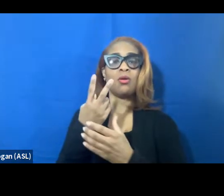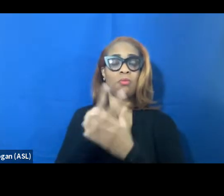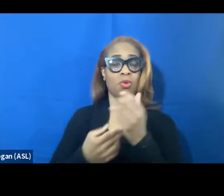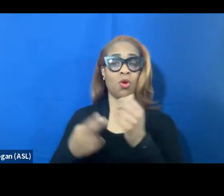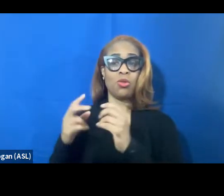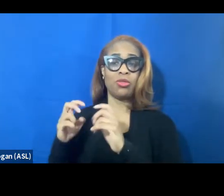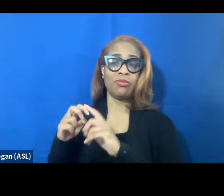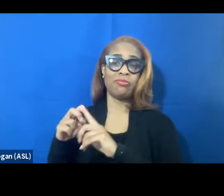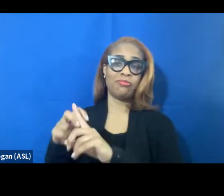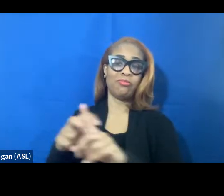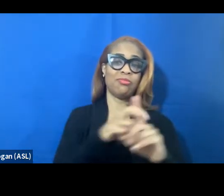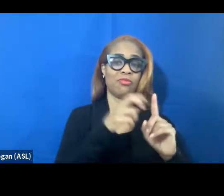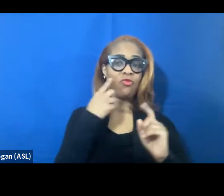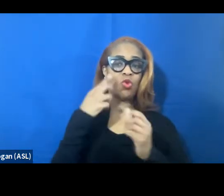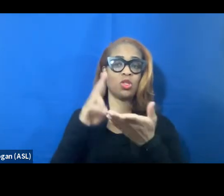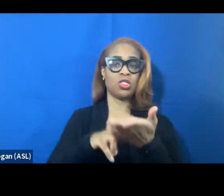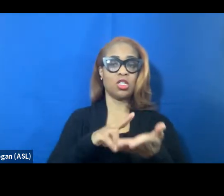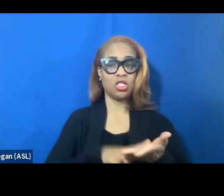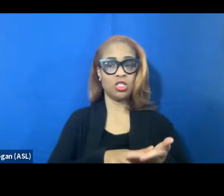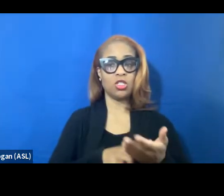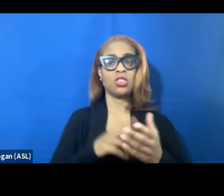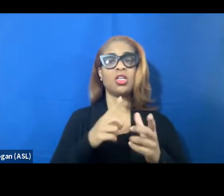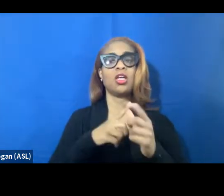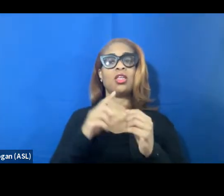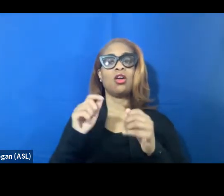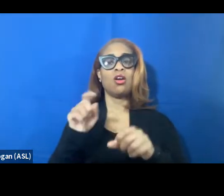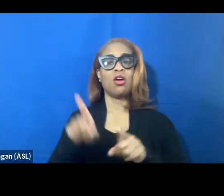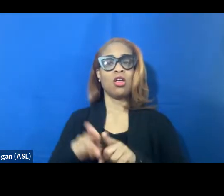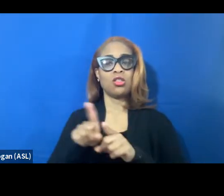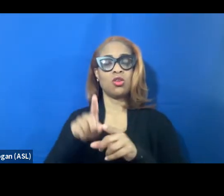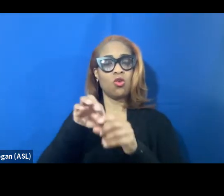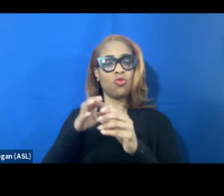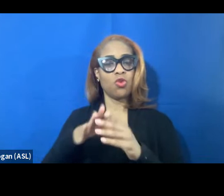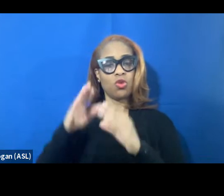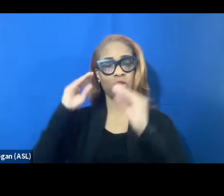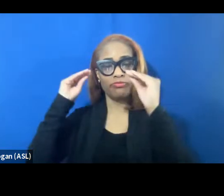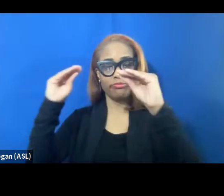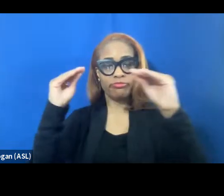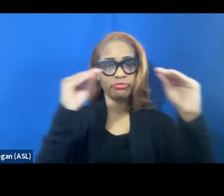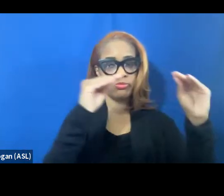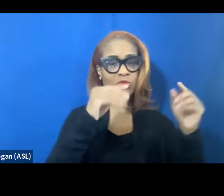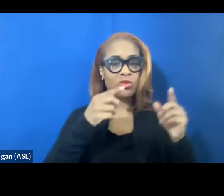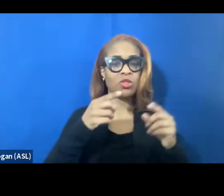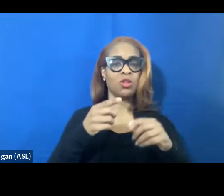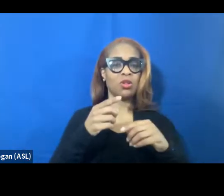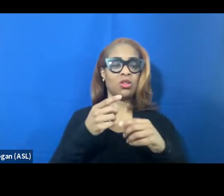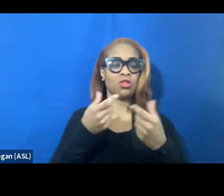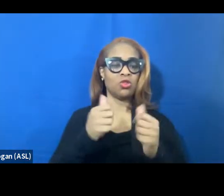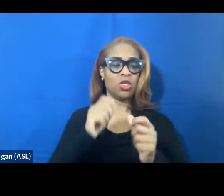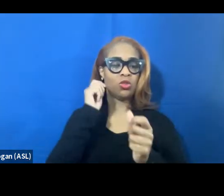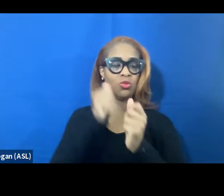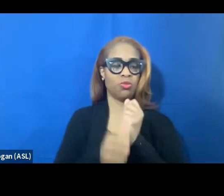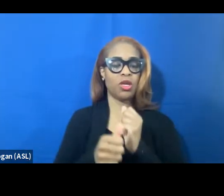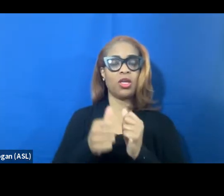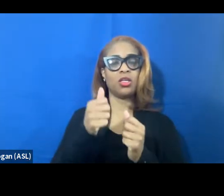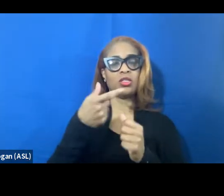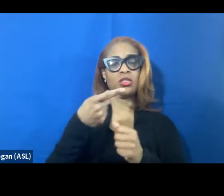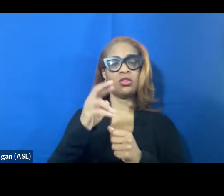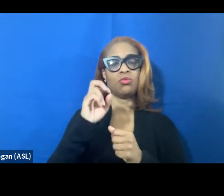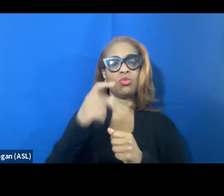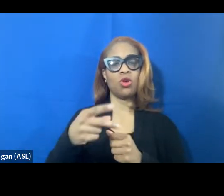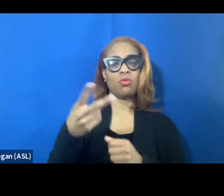signatures and then we went out to do voter education during the effort to pass prop 2 back in